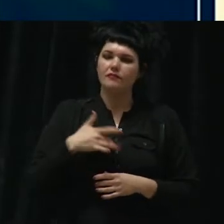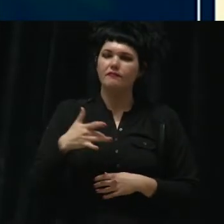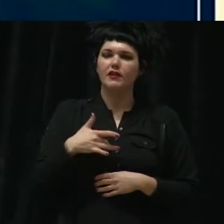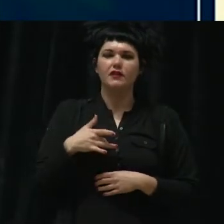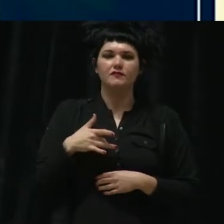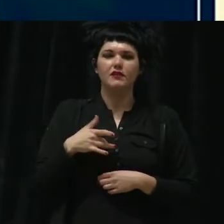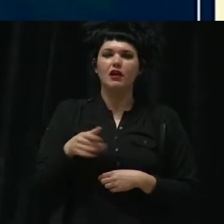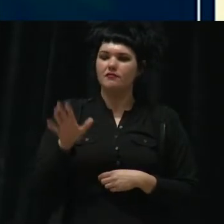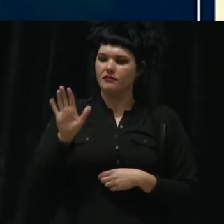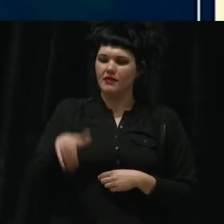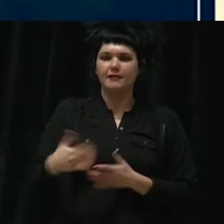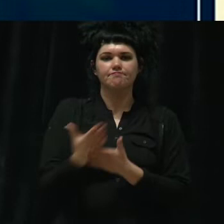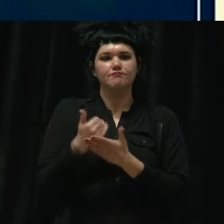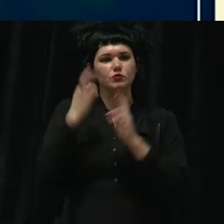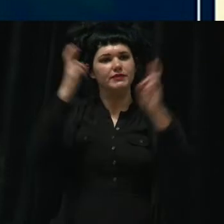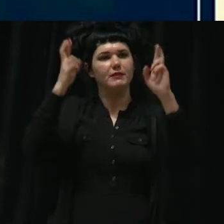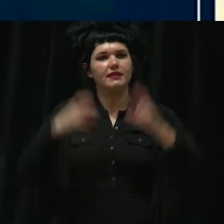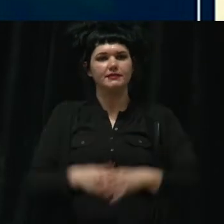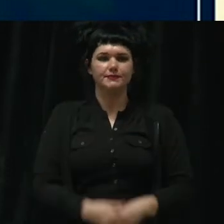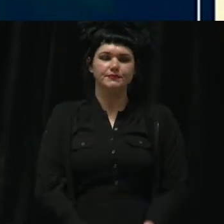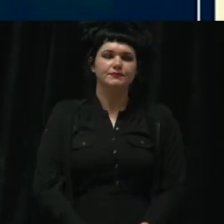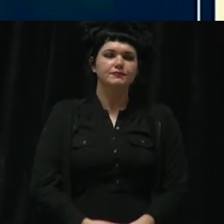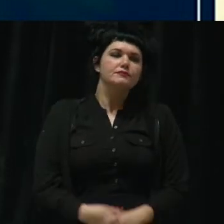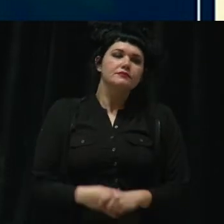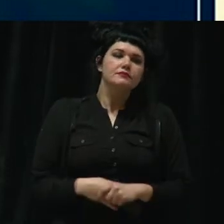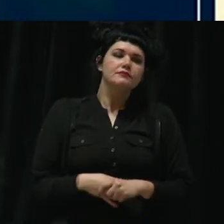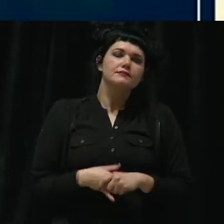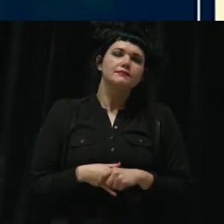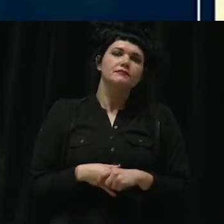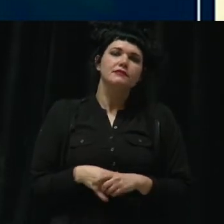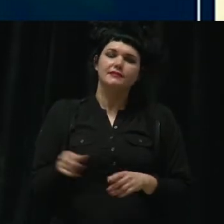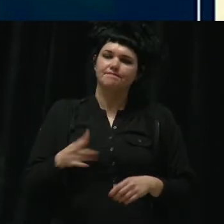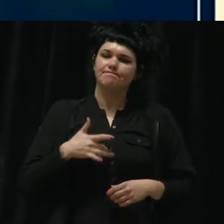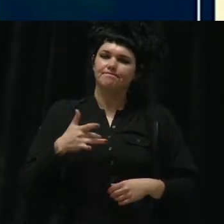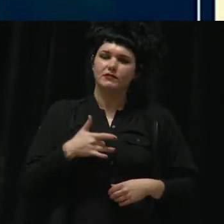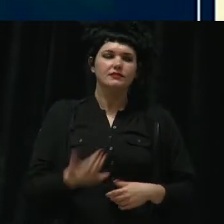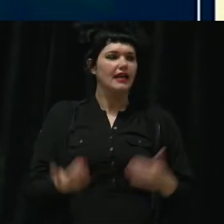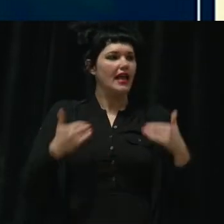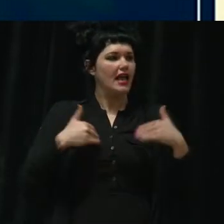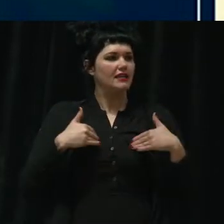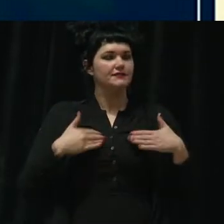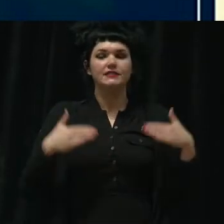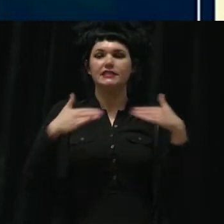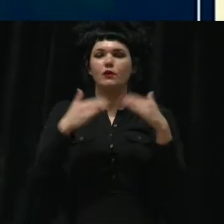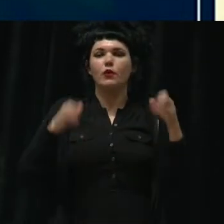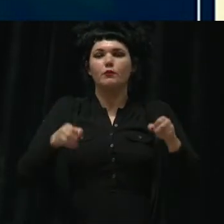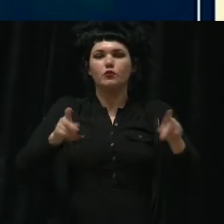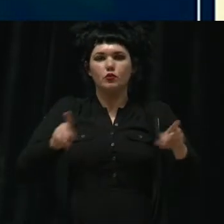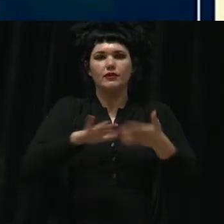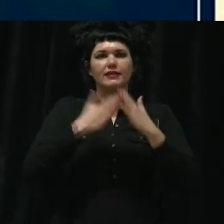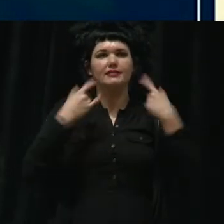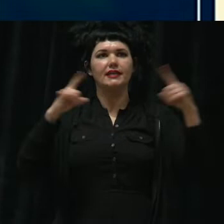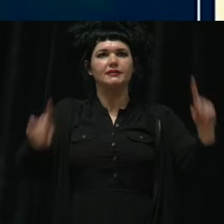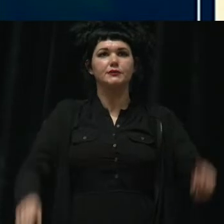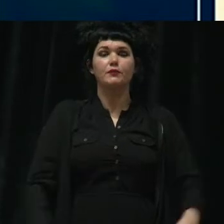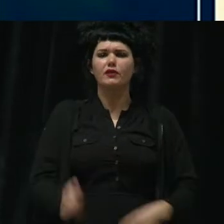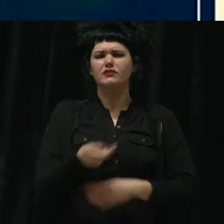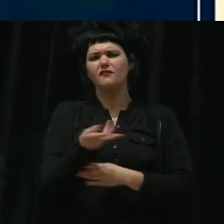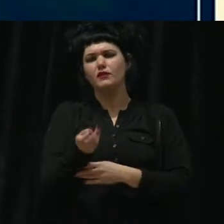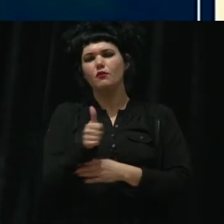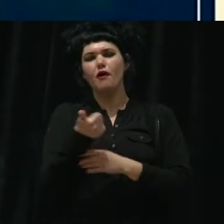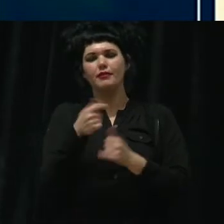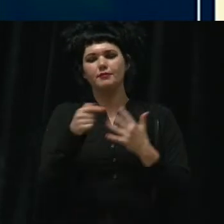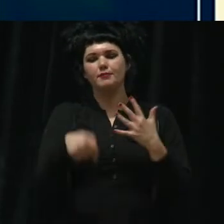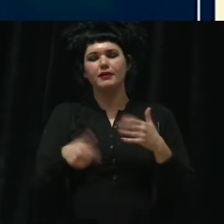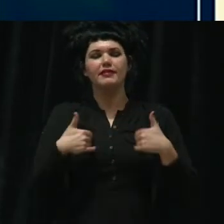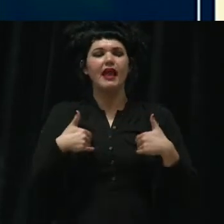treated with respect, and the extent to which they feel that they have equal opportunity for success. And there are a few other items that